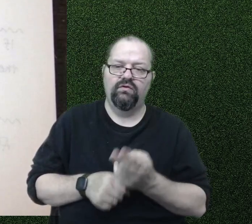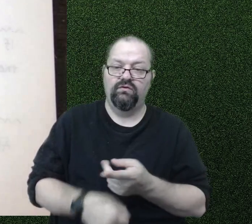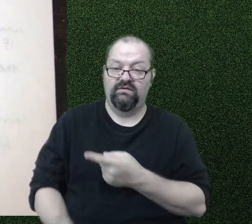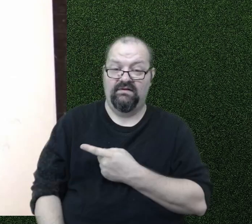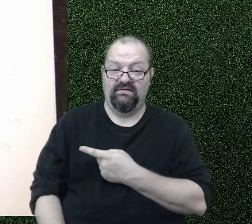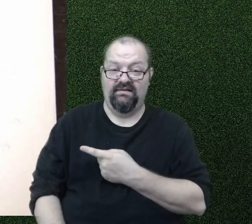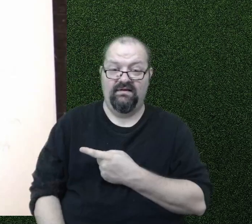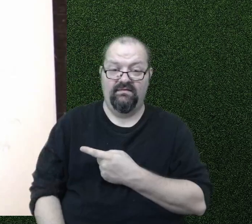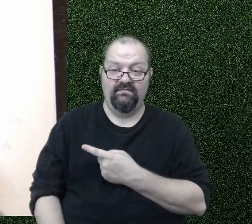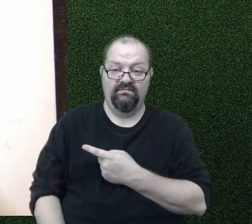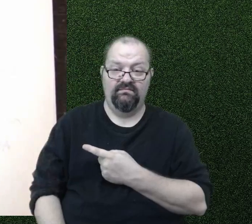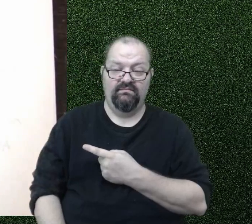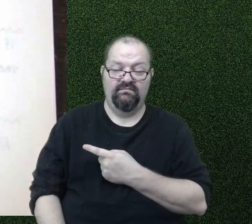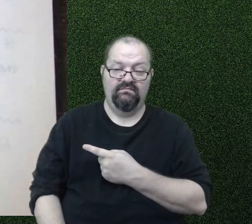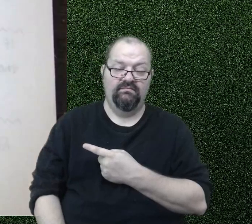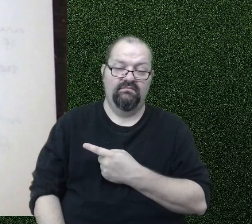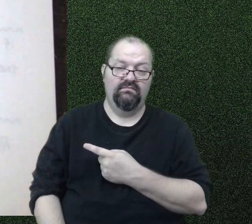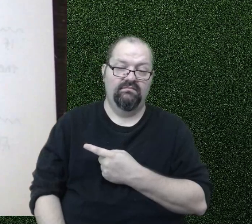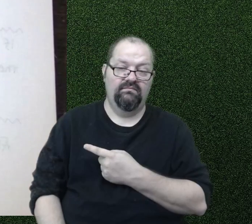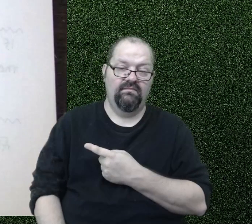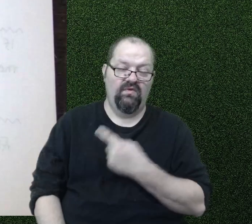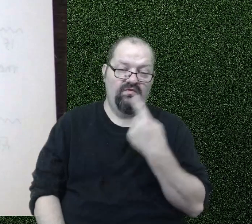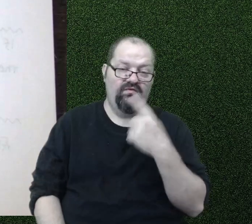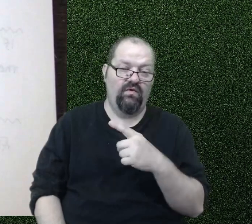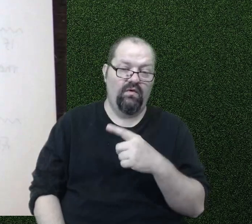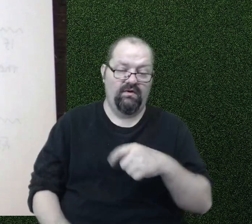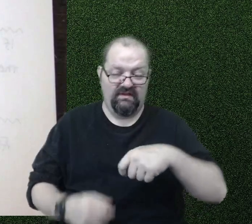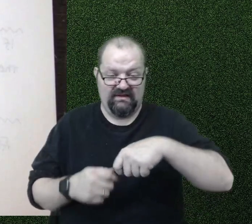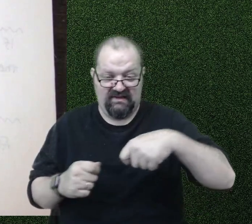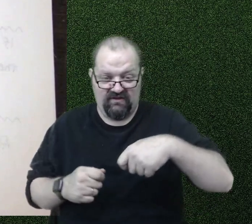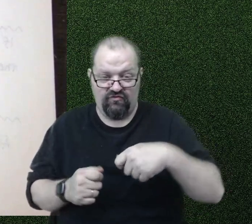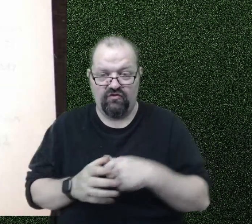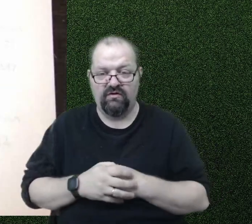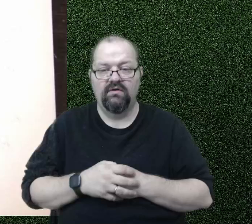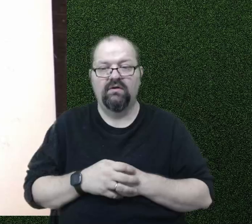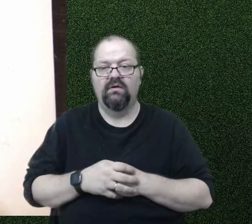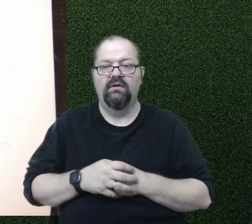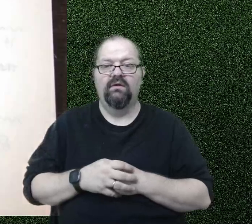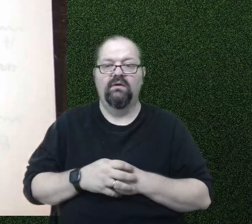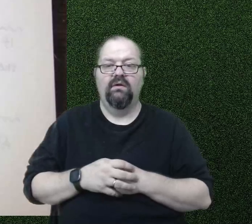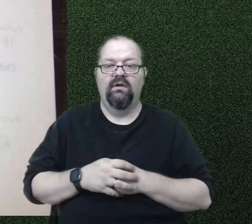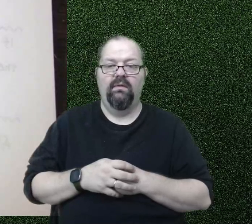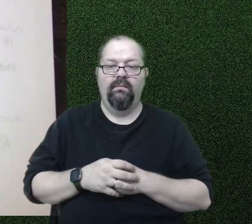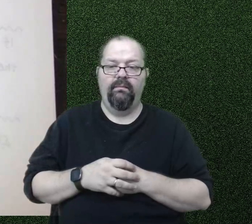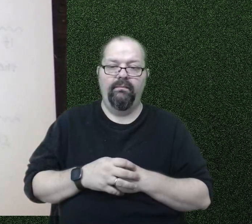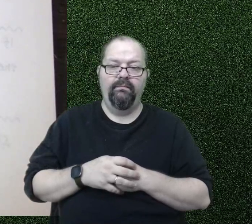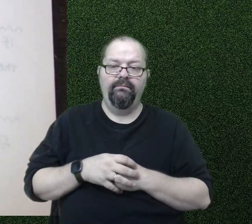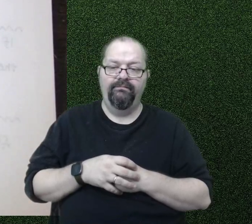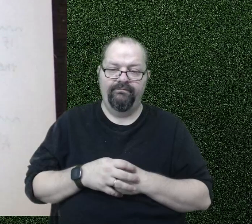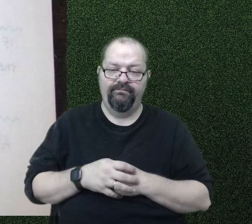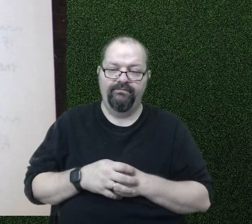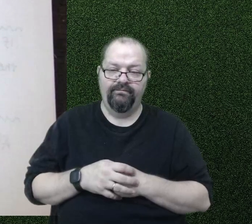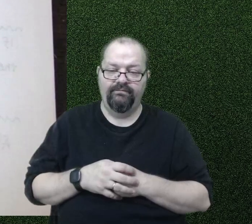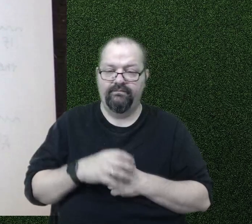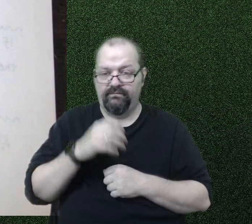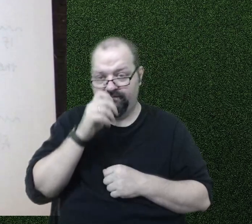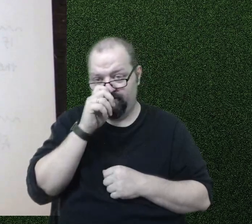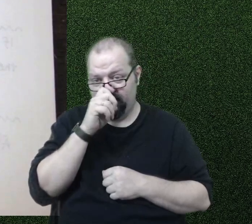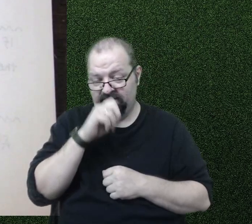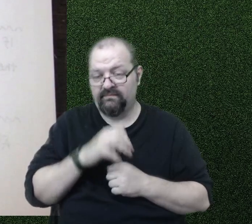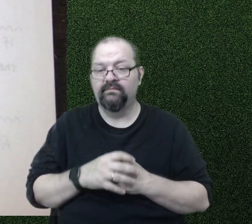for the tension over here, and this symbol for the tension over here.